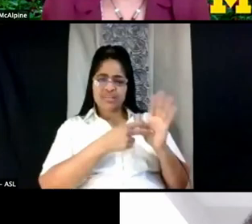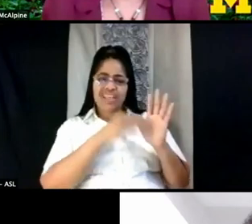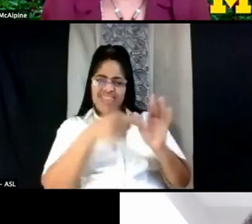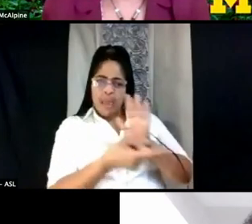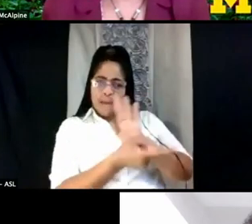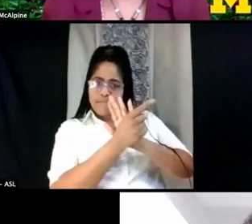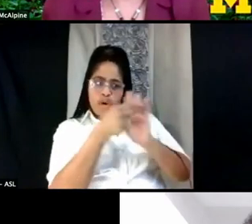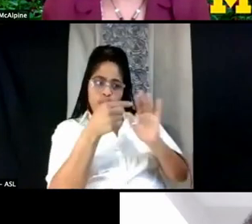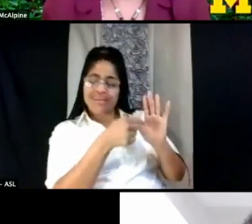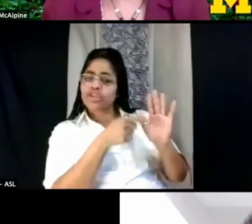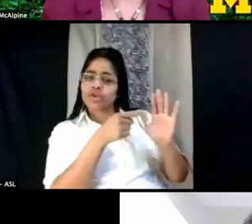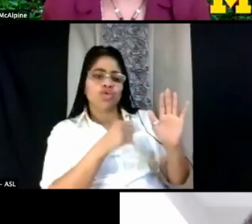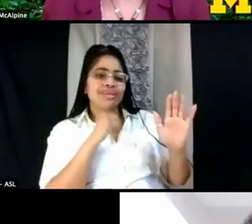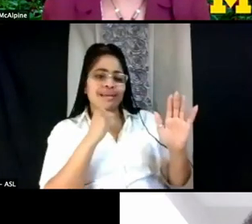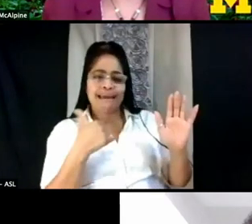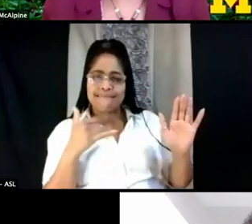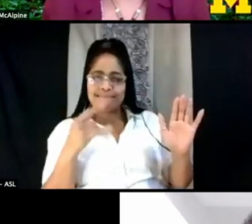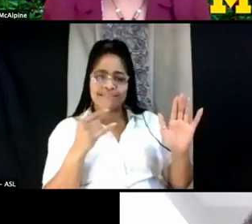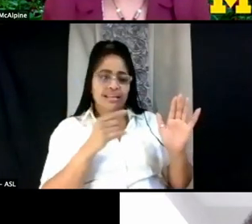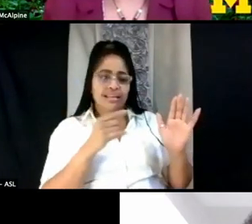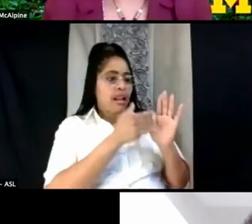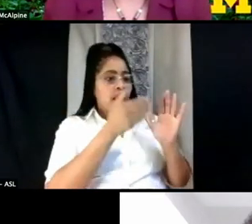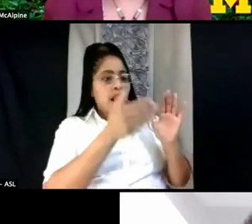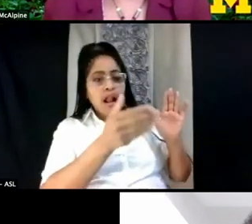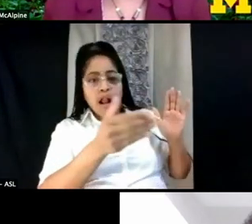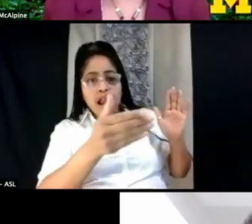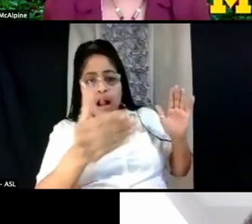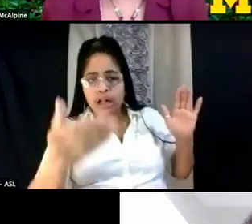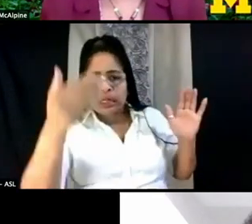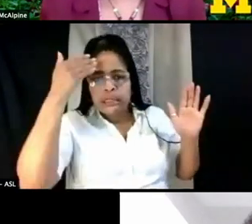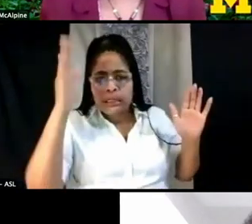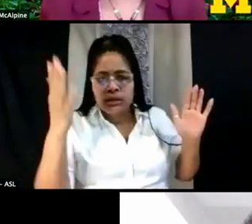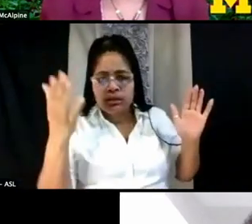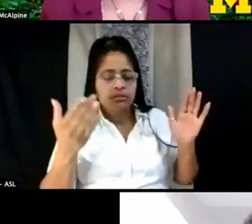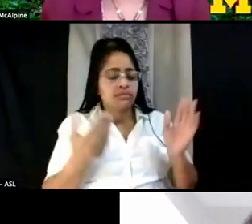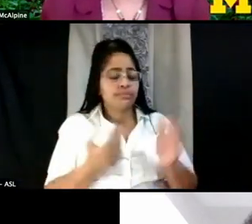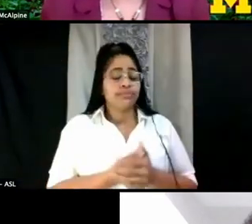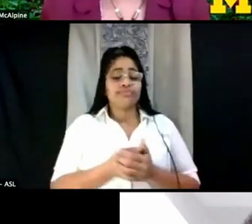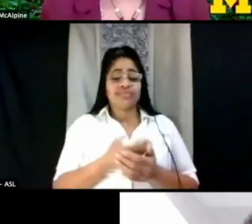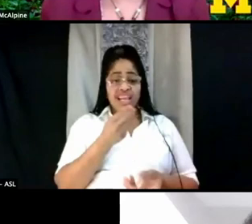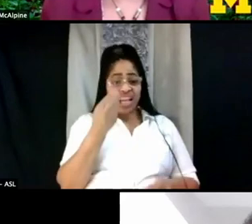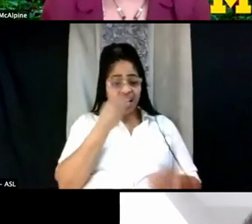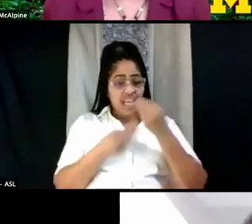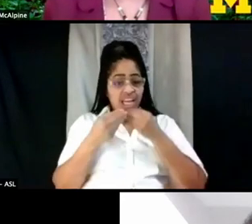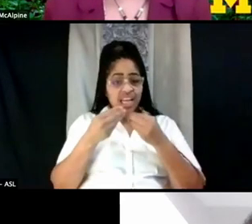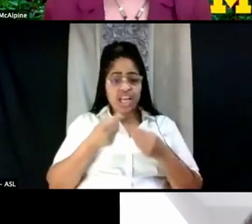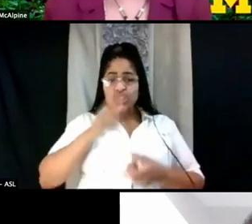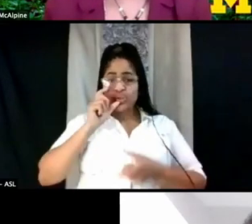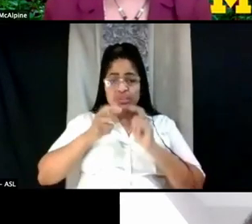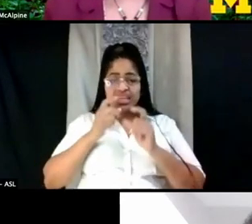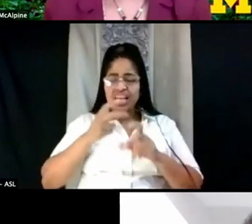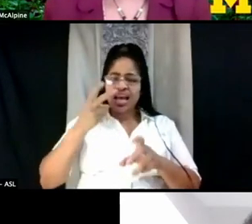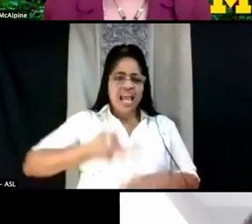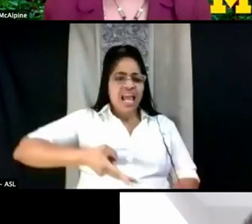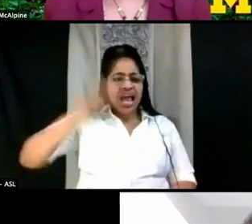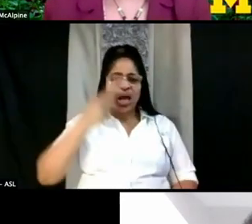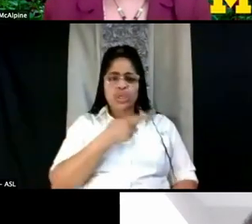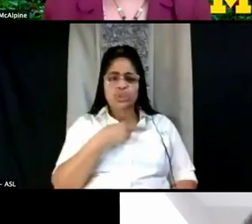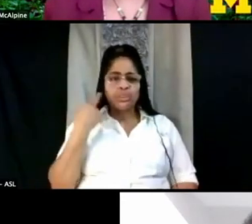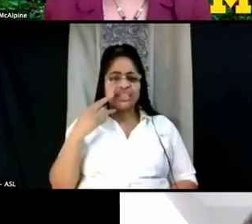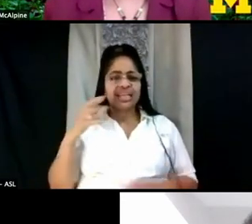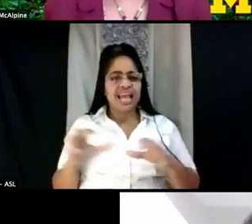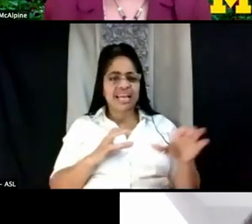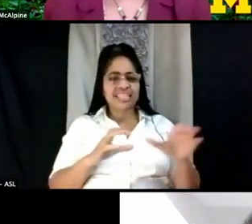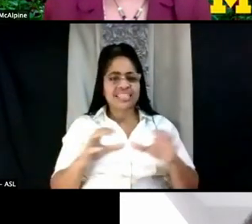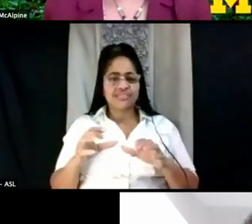sort of test your way to safety. It's just one aspect. And eating and drinking are high-risk activities. Now, pivoting back to the